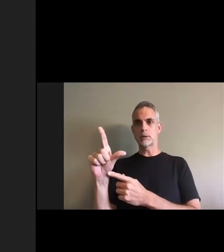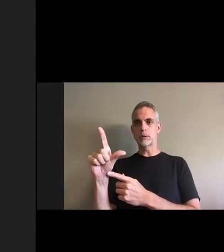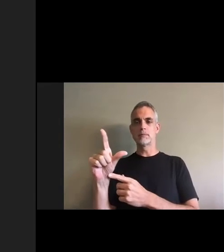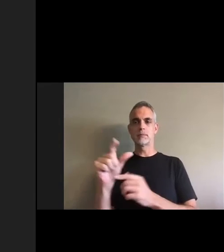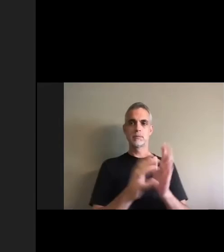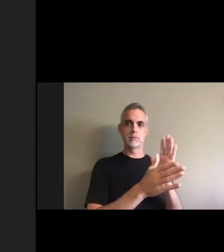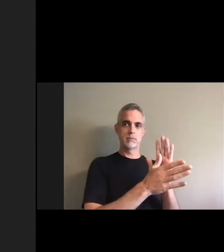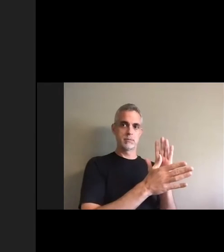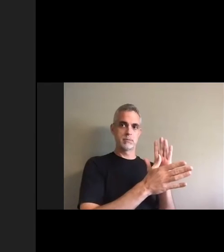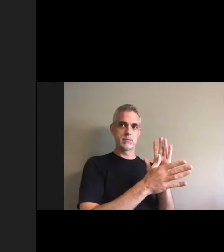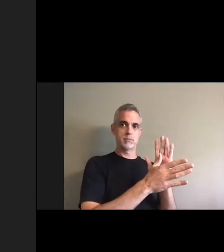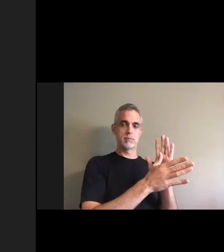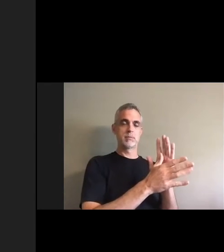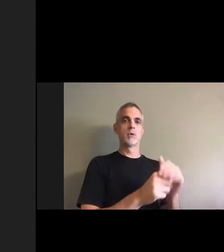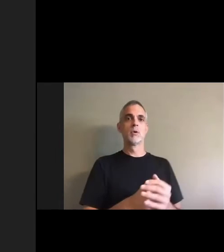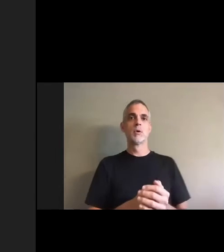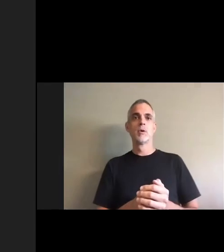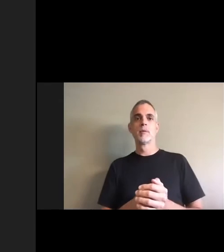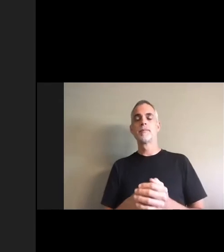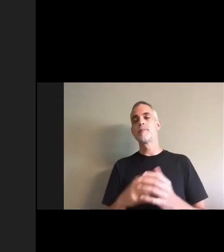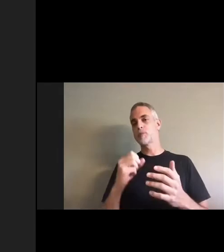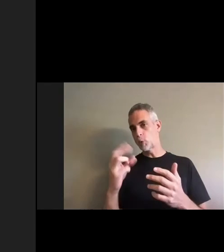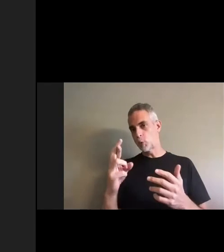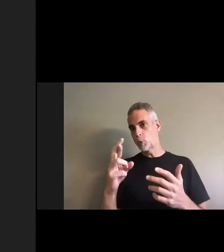This icon here will indicate that.